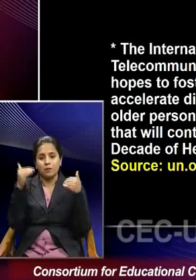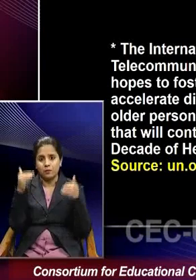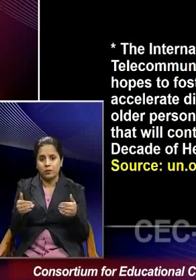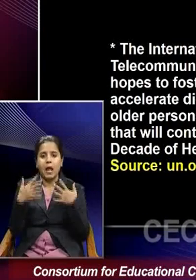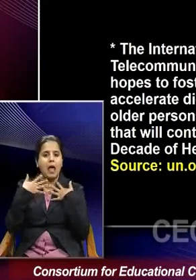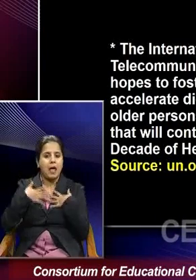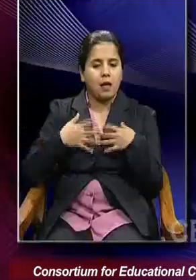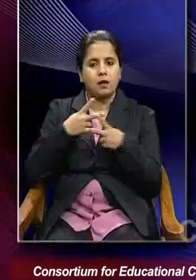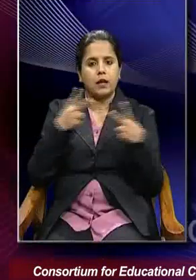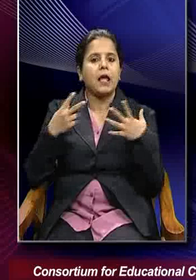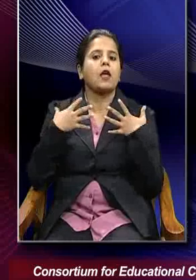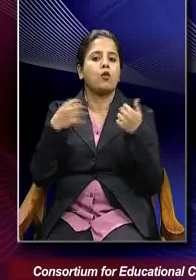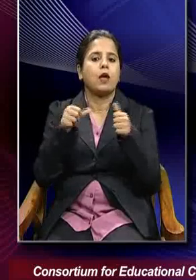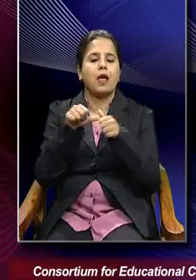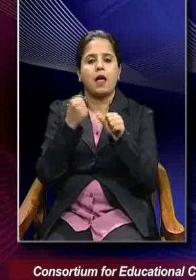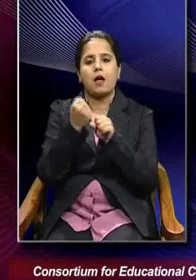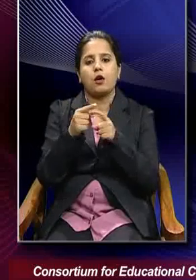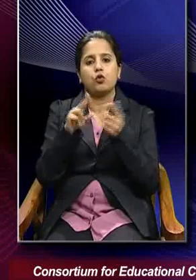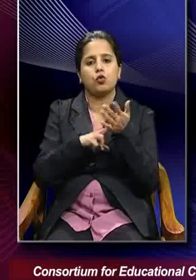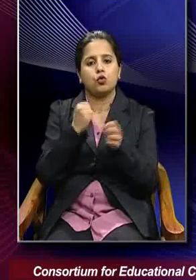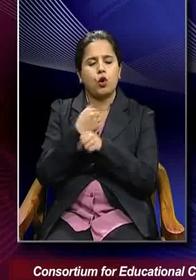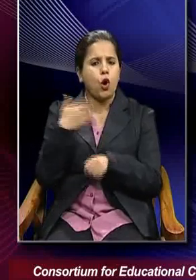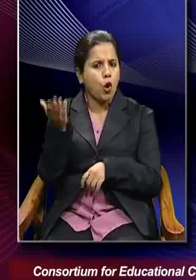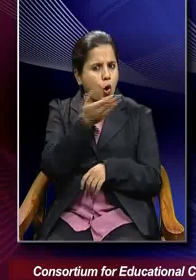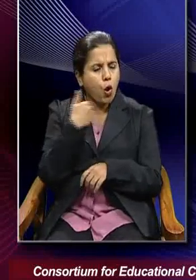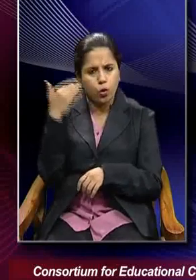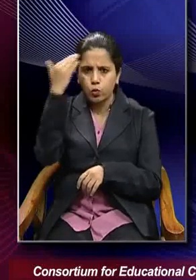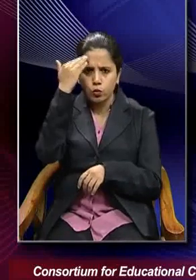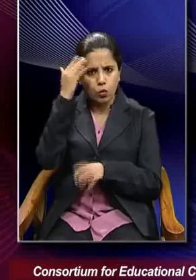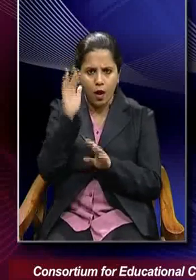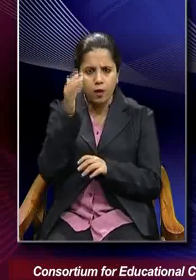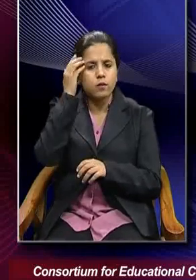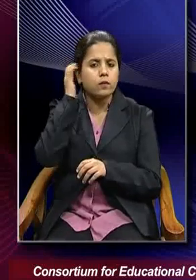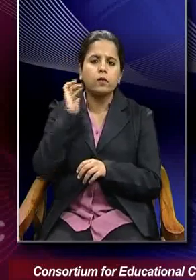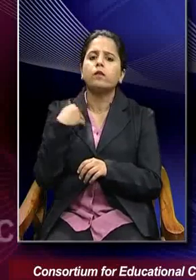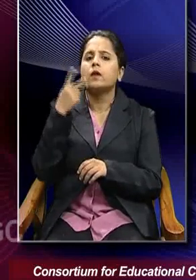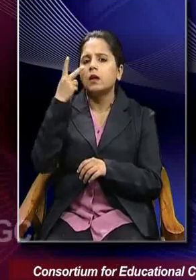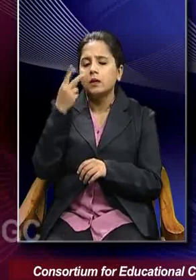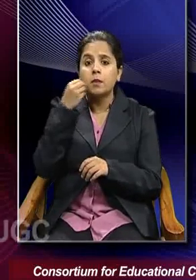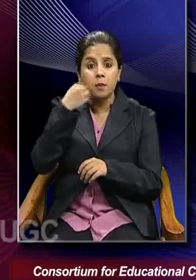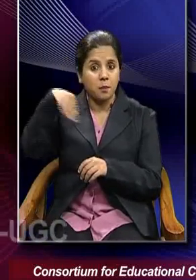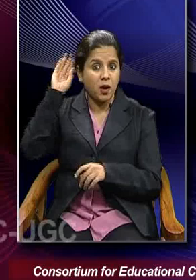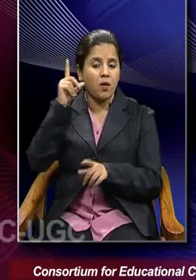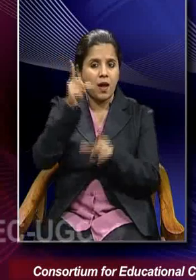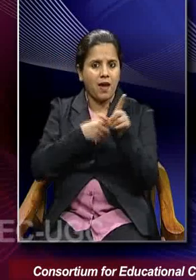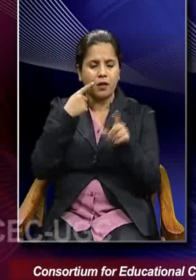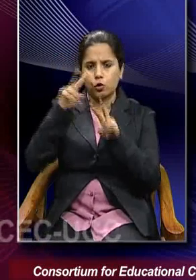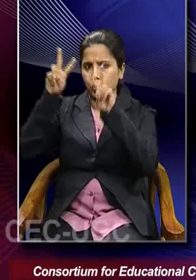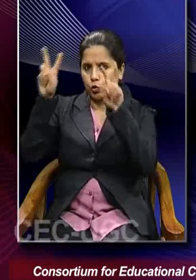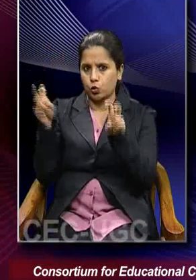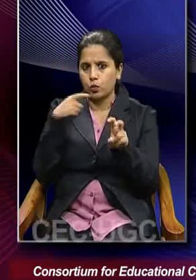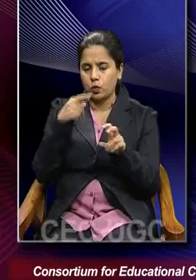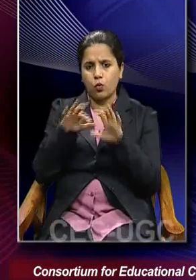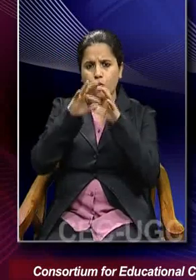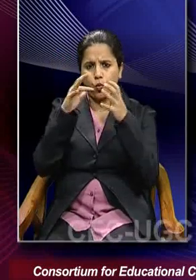Healthy Aging. Now we all know that looking at the previous year's theme of